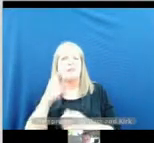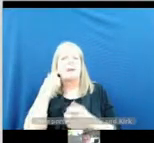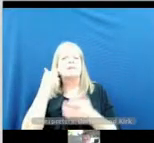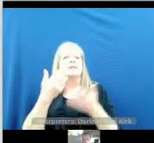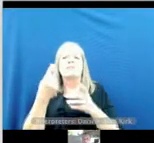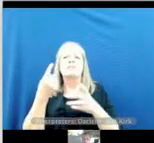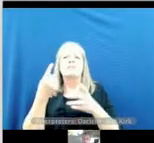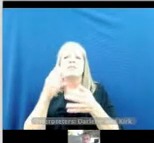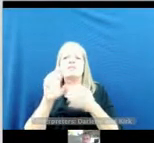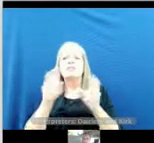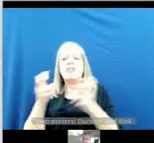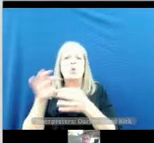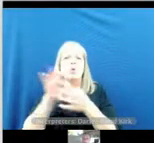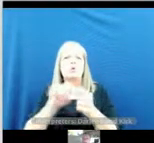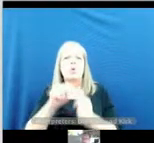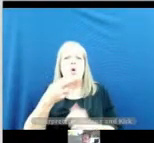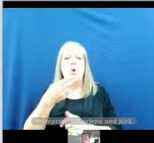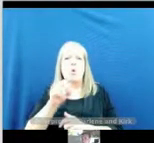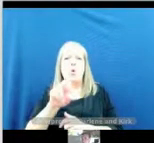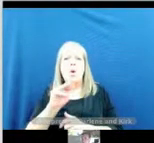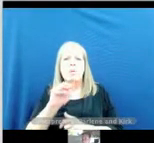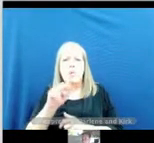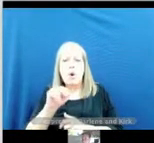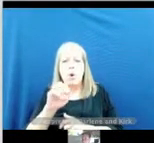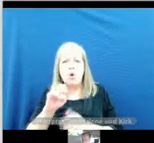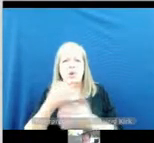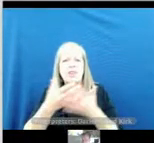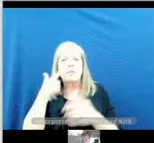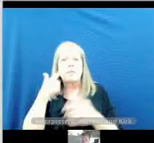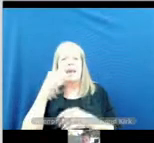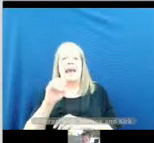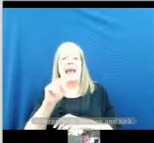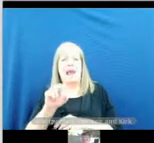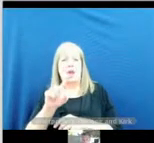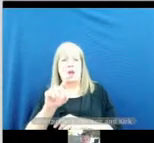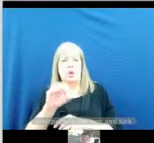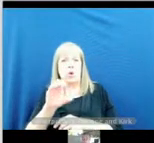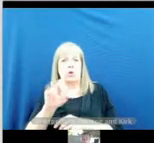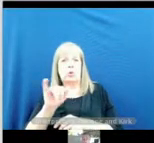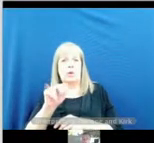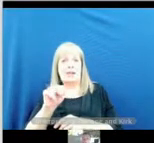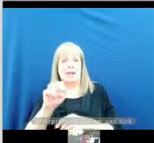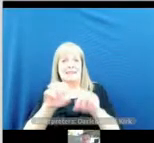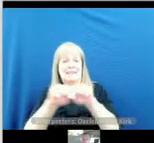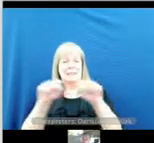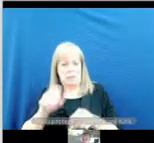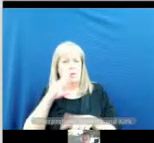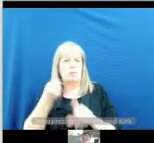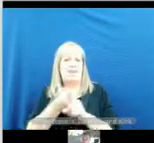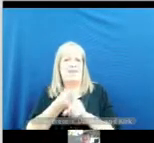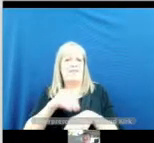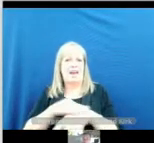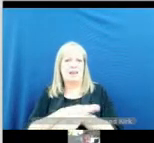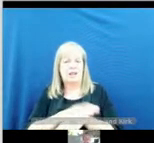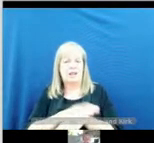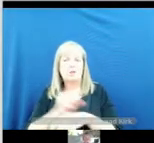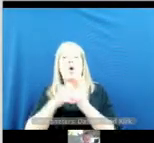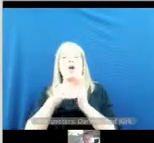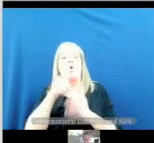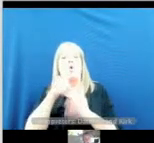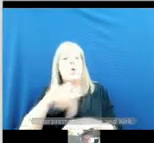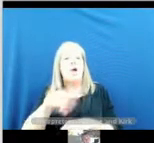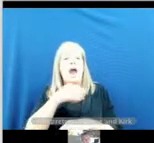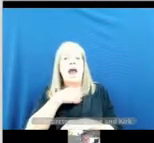hormone issues, because the endocrine system is also affected. So oftentimes people with CHARD syndrome are